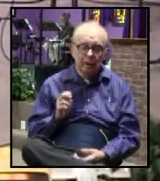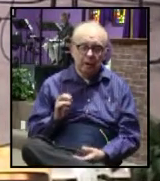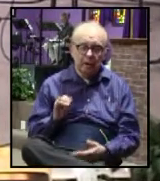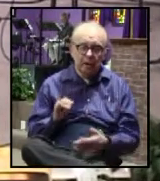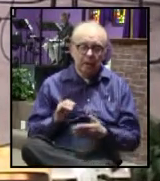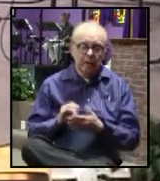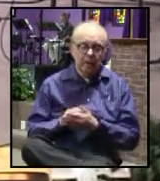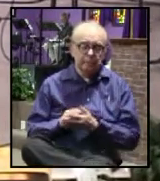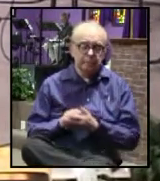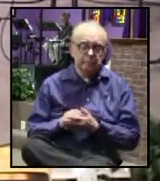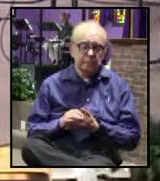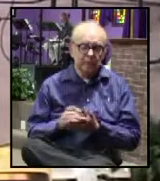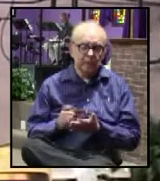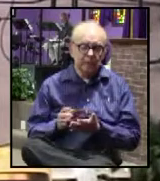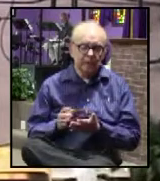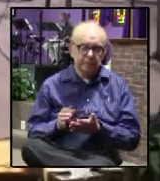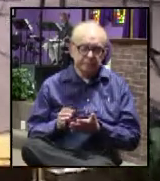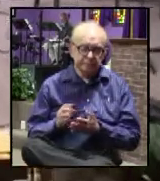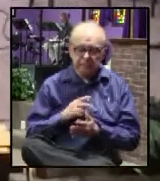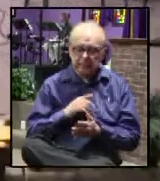of the universe